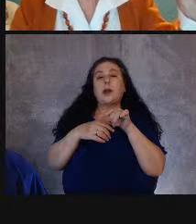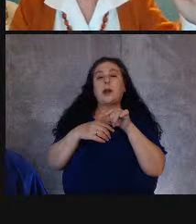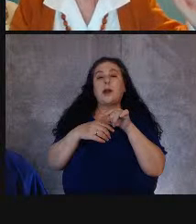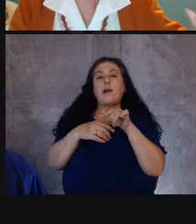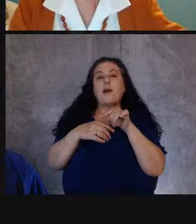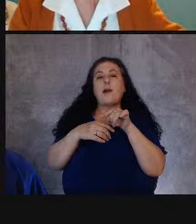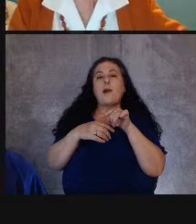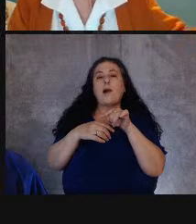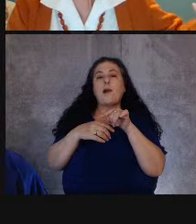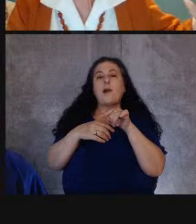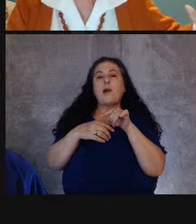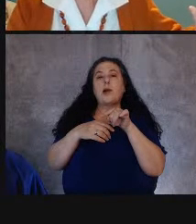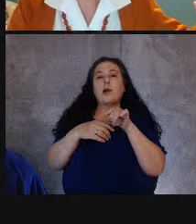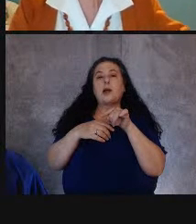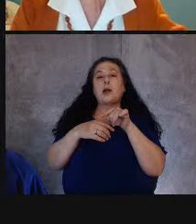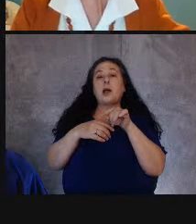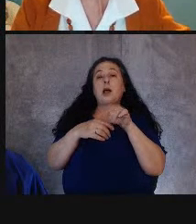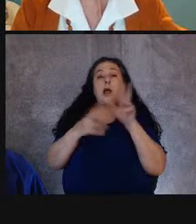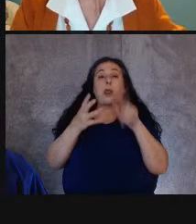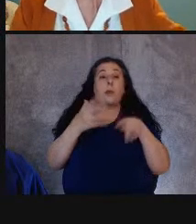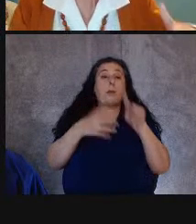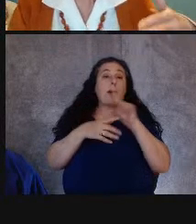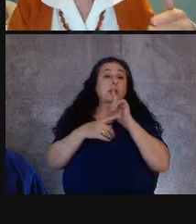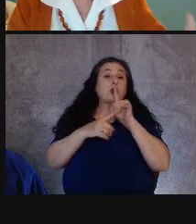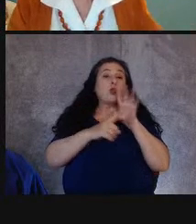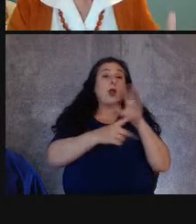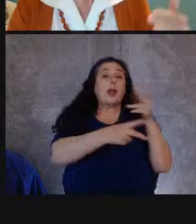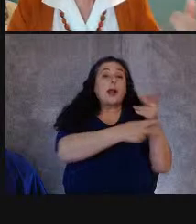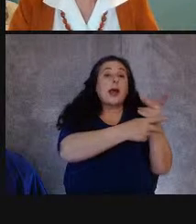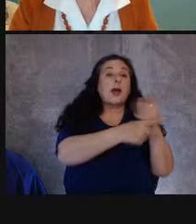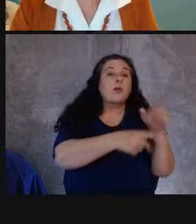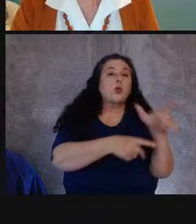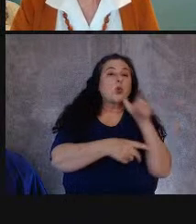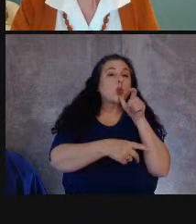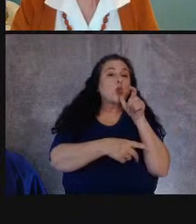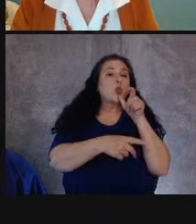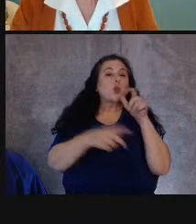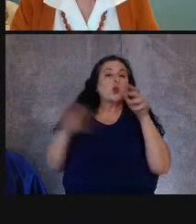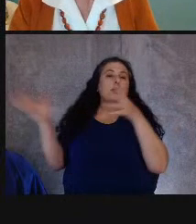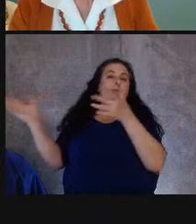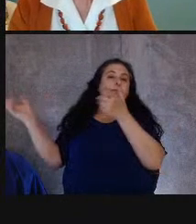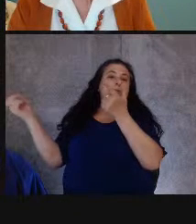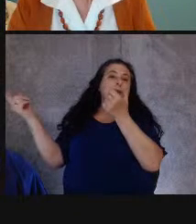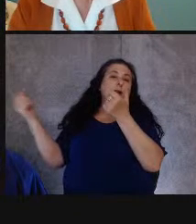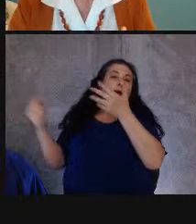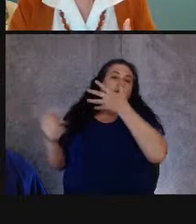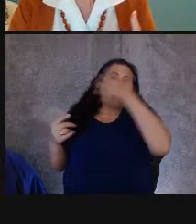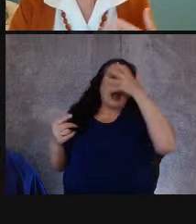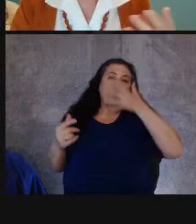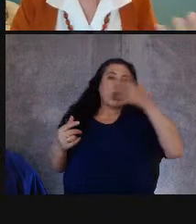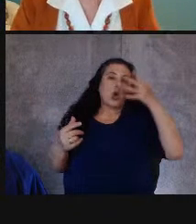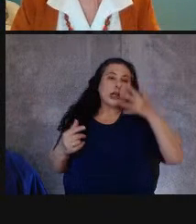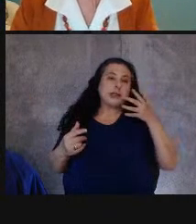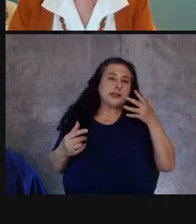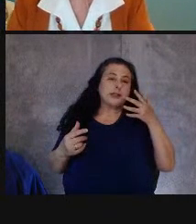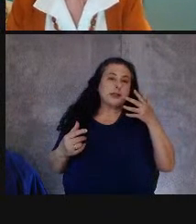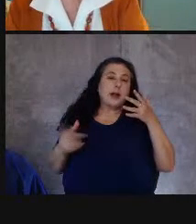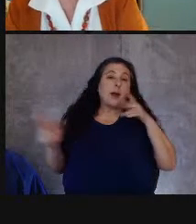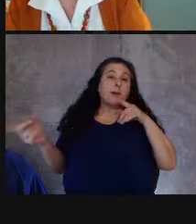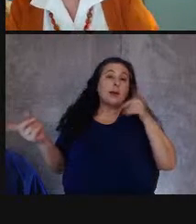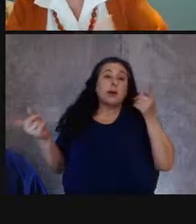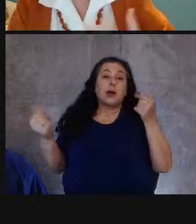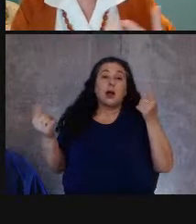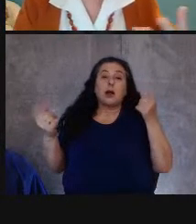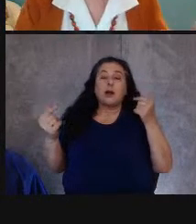the population that they were really addressing was immigrant communities. So when people